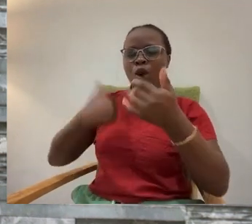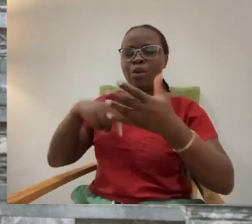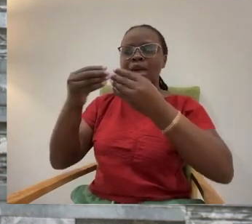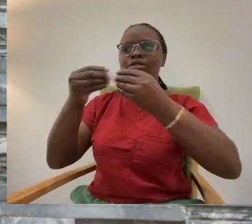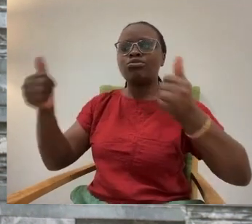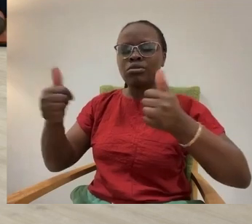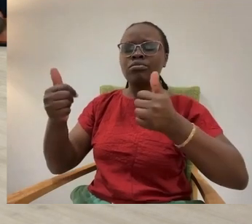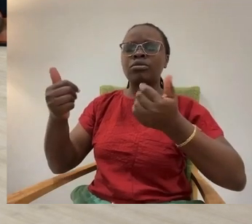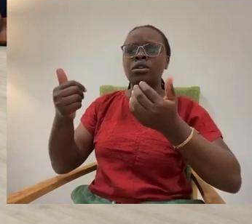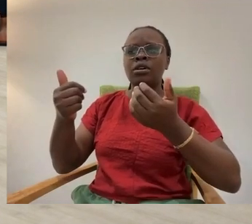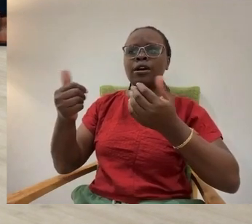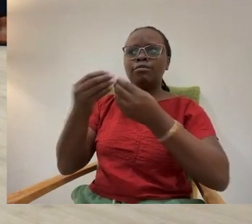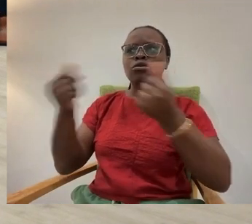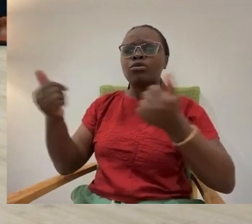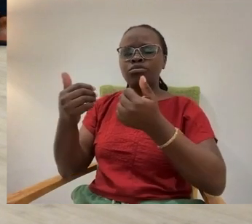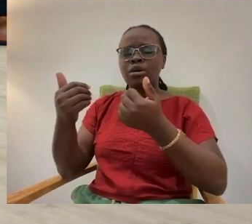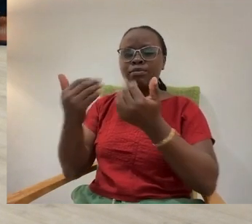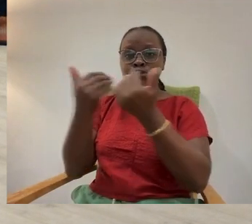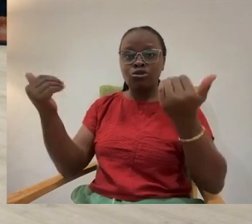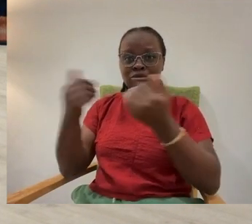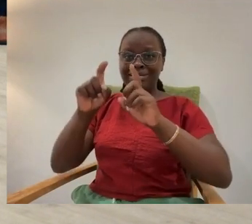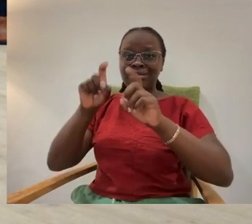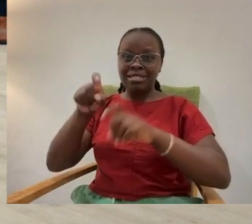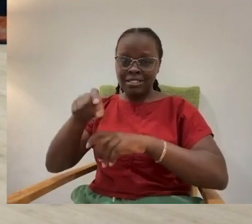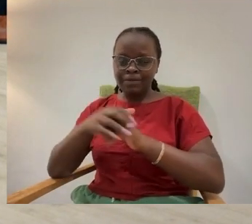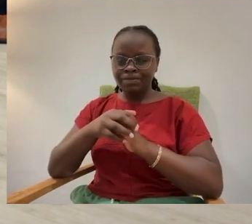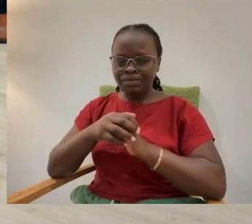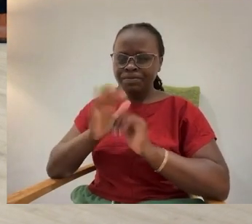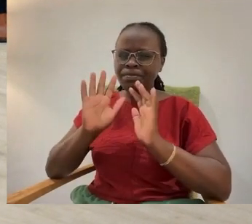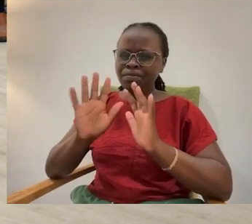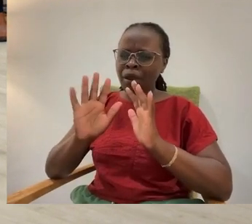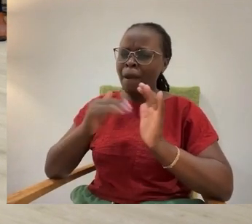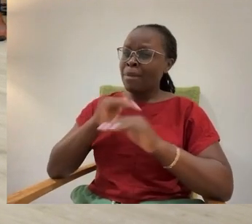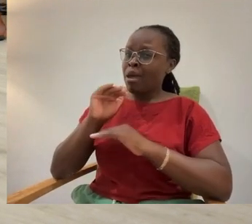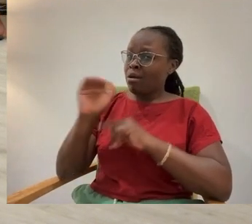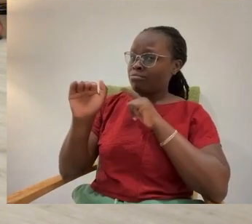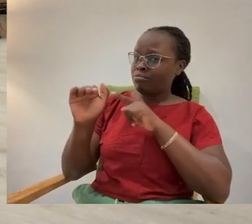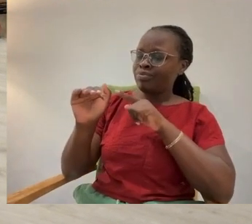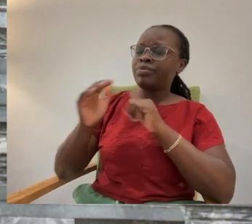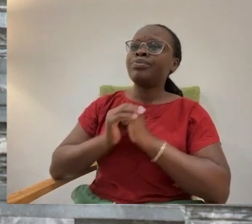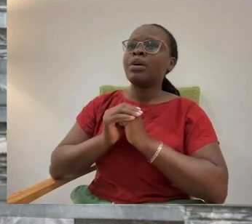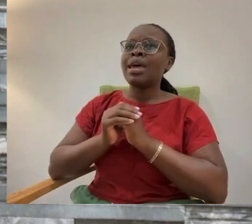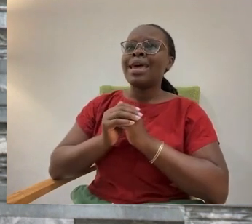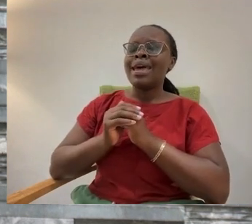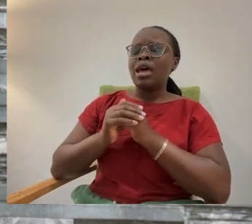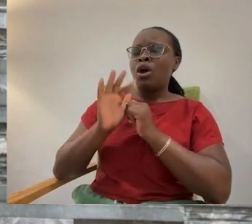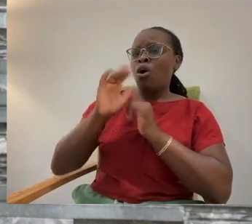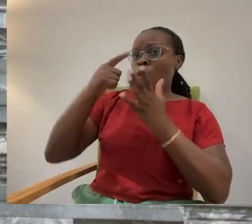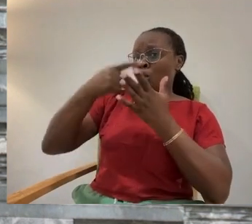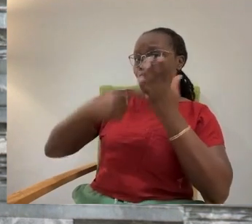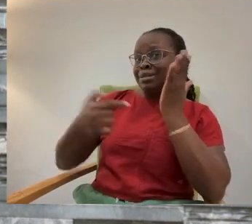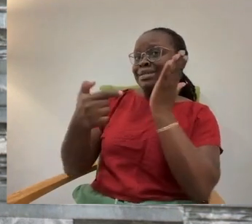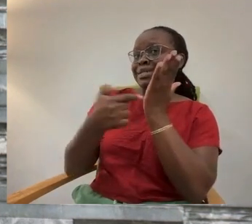during a crisis. So let me ask you both, and we'll ask Alexia to start first. What are the EdTech's tools that you're seeing